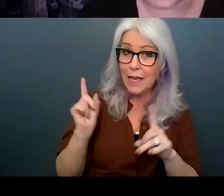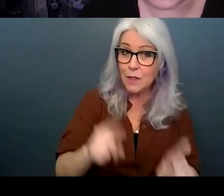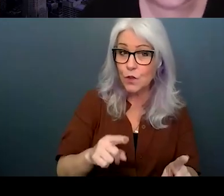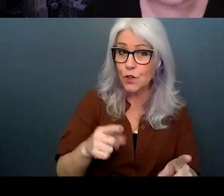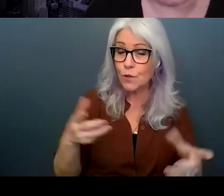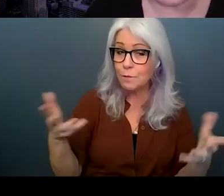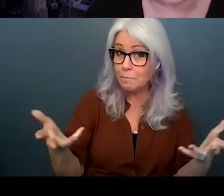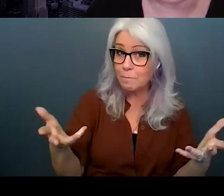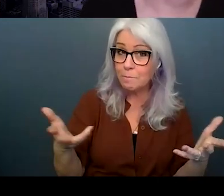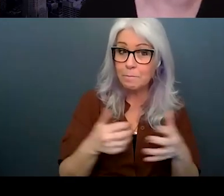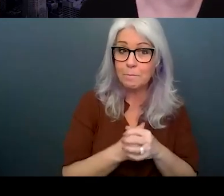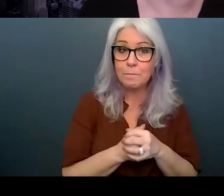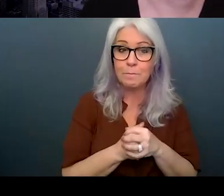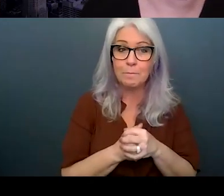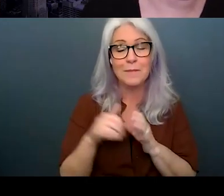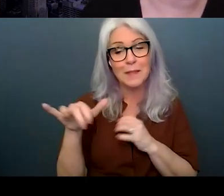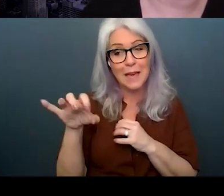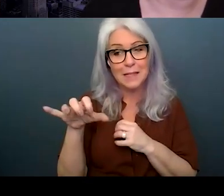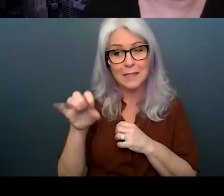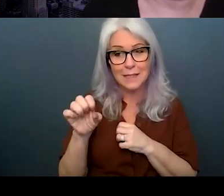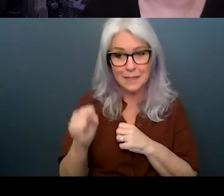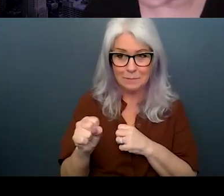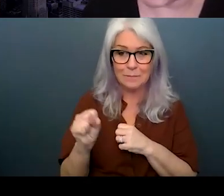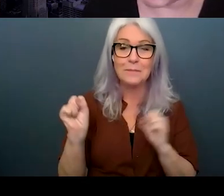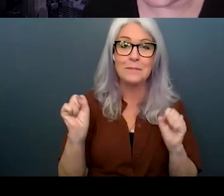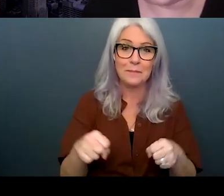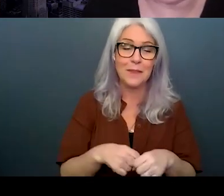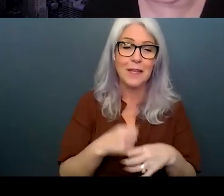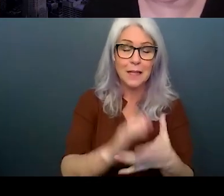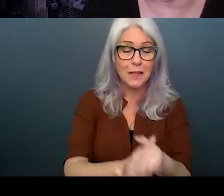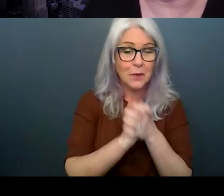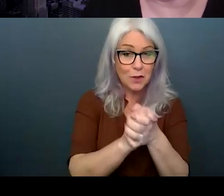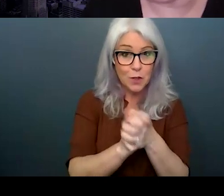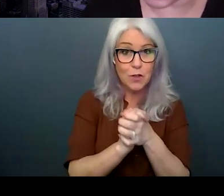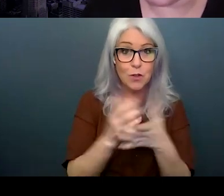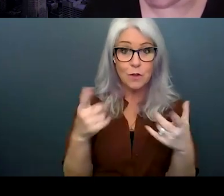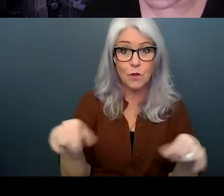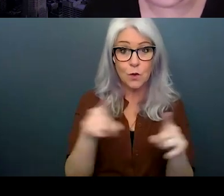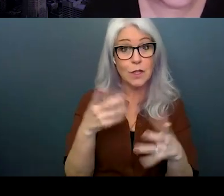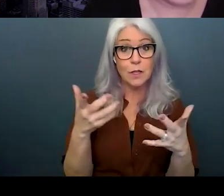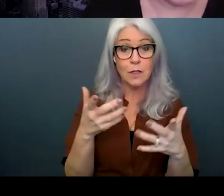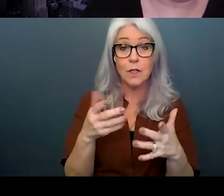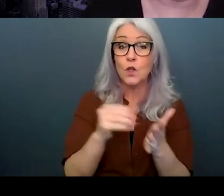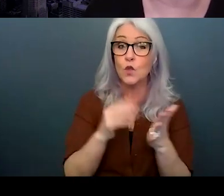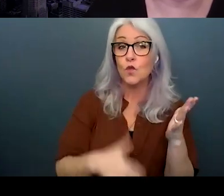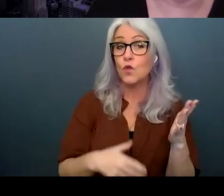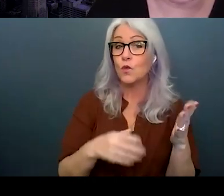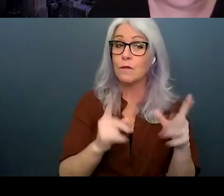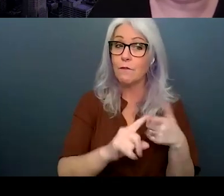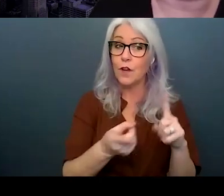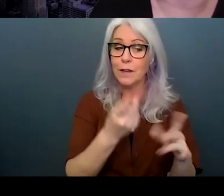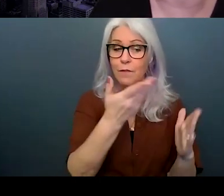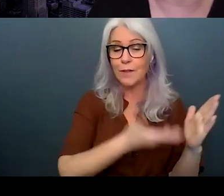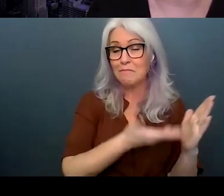case is yes. So, congratulations to this student friend of ours, because in